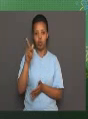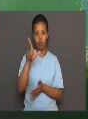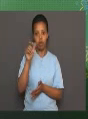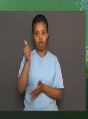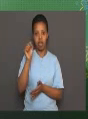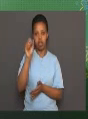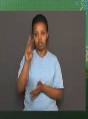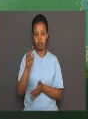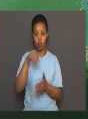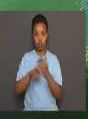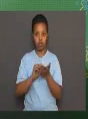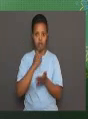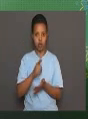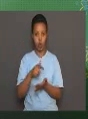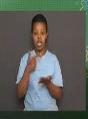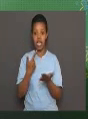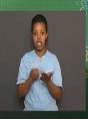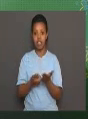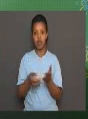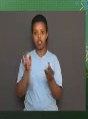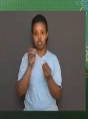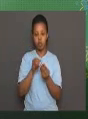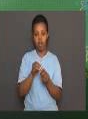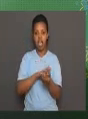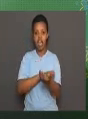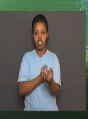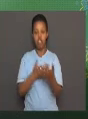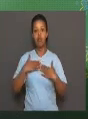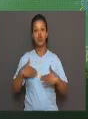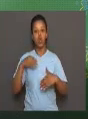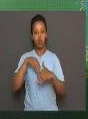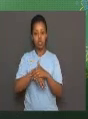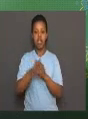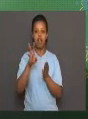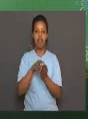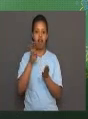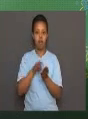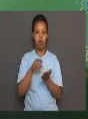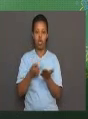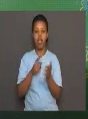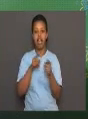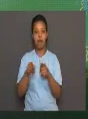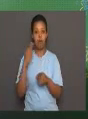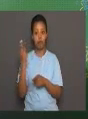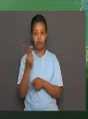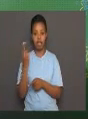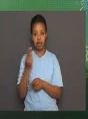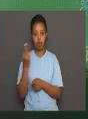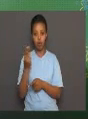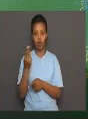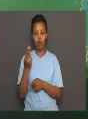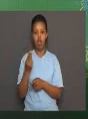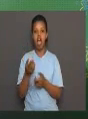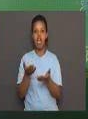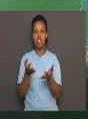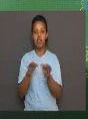Rather, they store up energy in the body, which can be used when it is